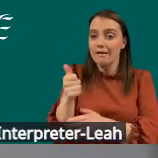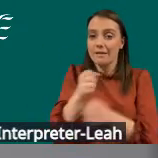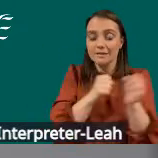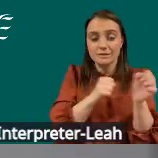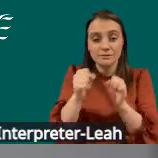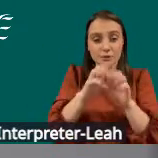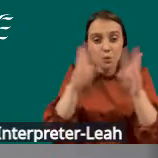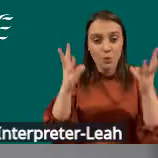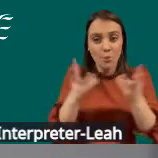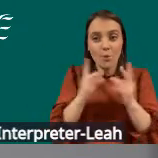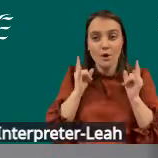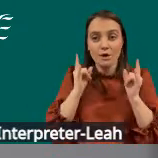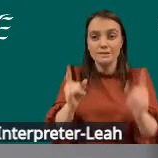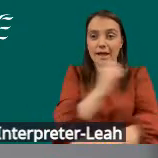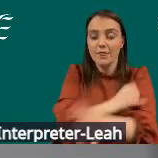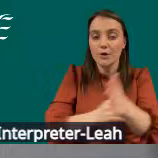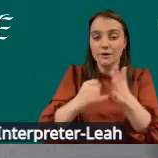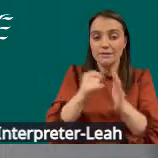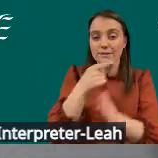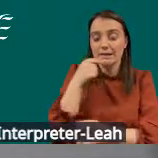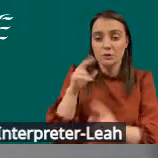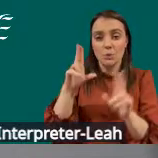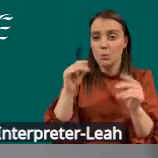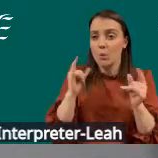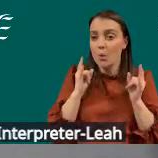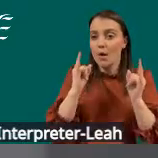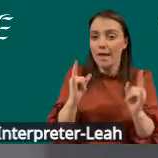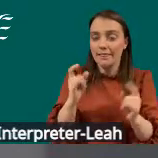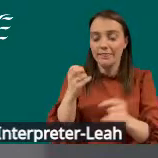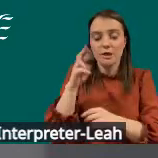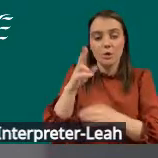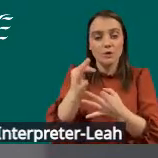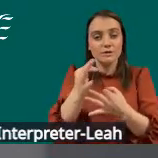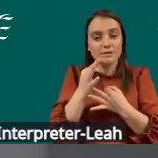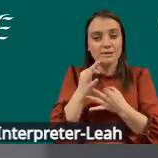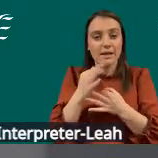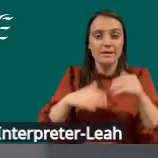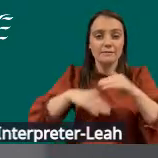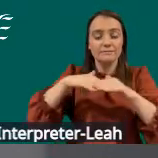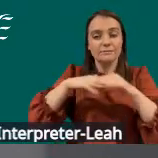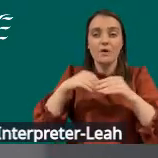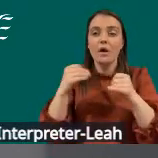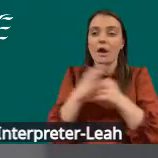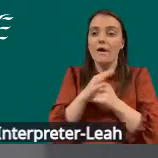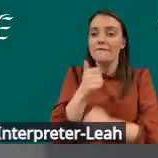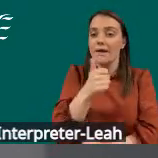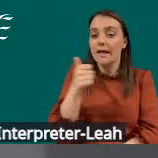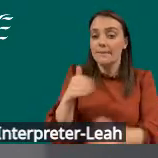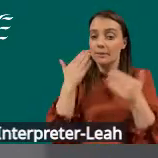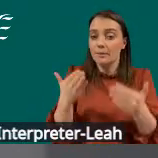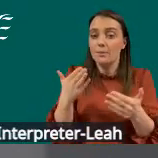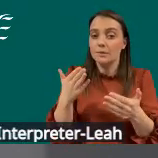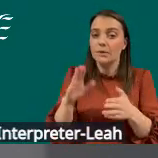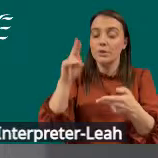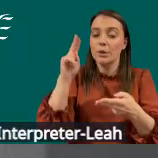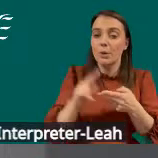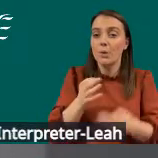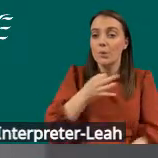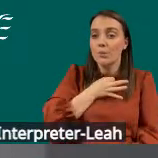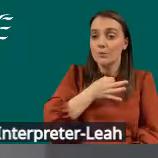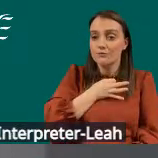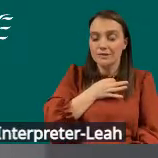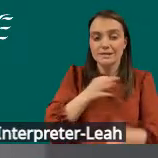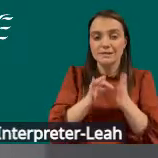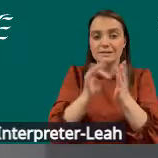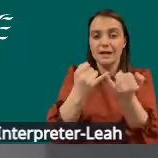Organization says that there is no healthy or safe amount of alcohol, but the HSE current low-risk guidelines for women say